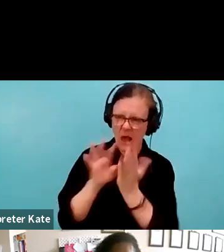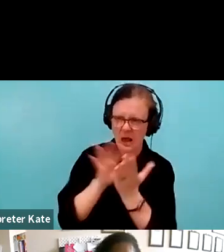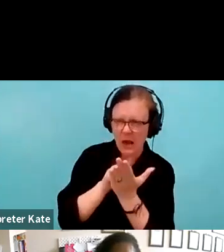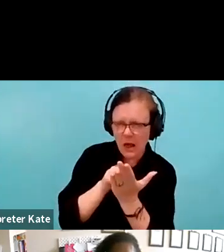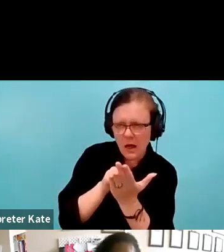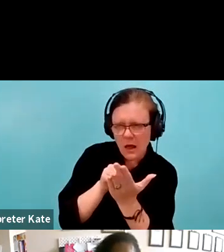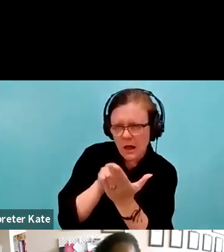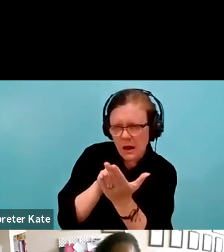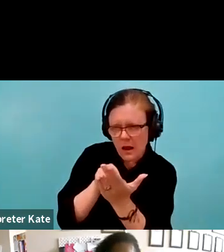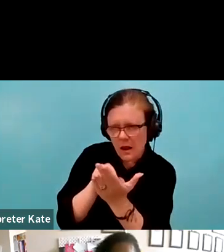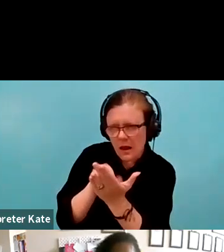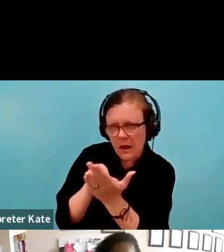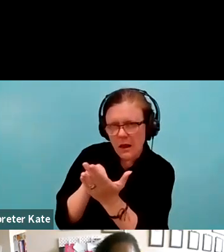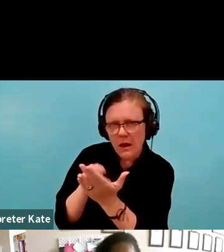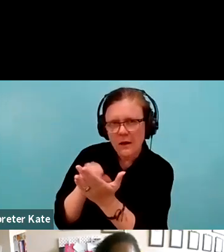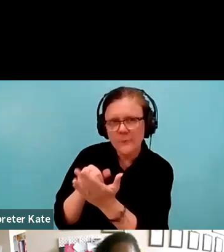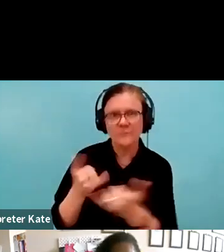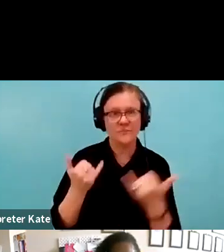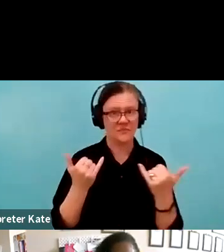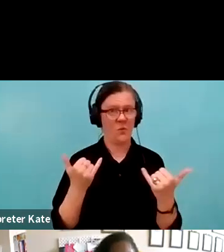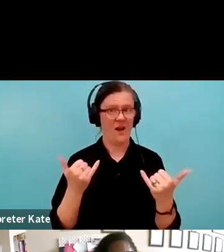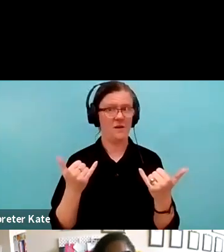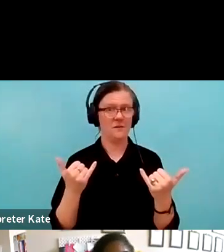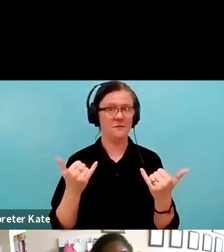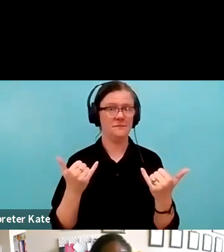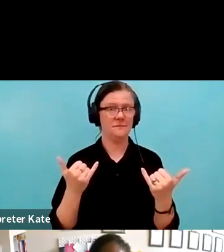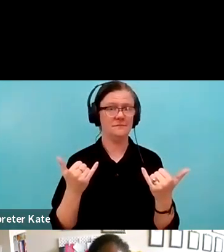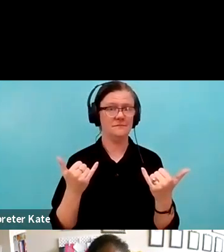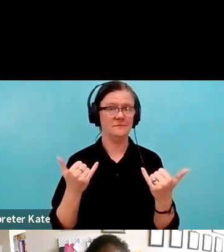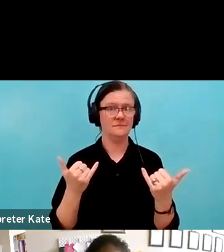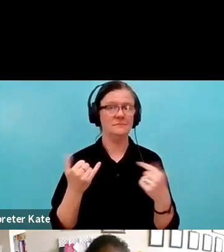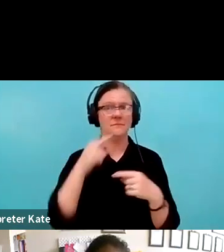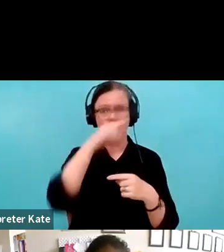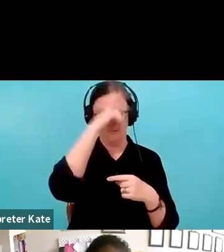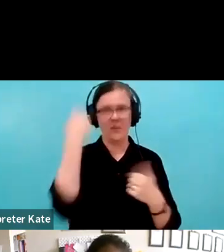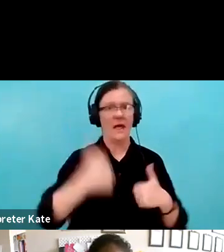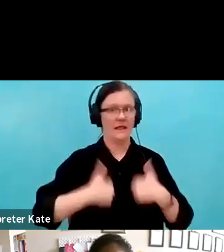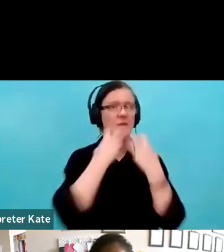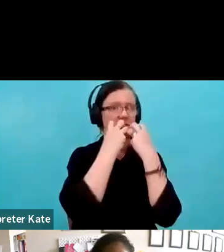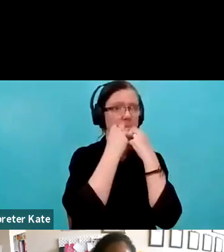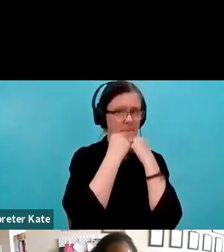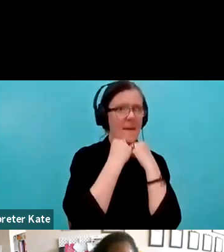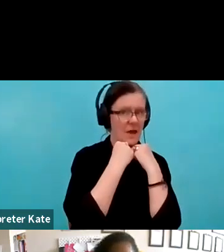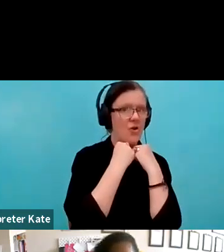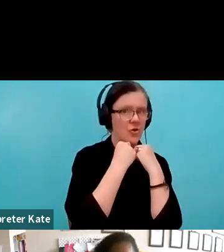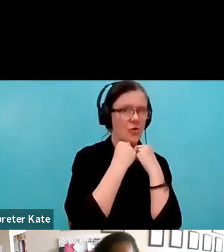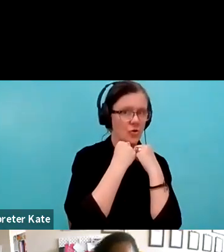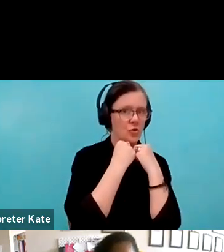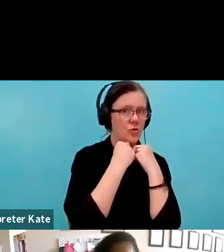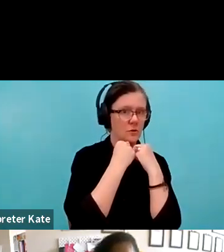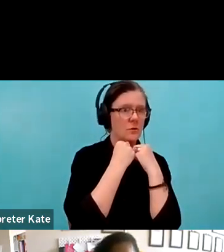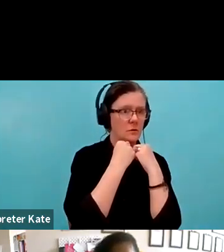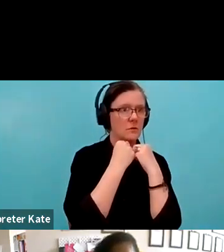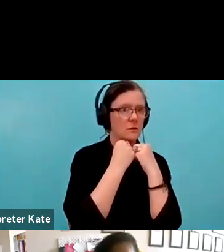could. And then, you know, currently right now, with the Black Lives Matter, you know, there's been a